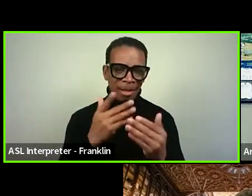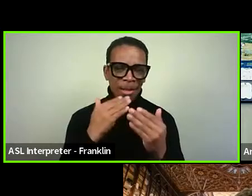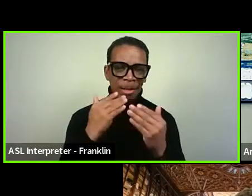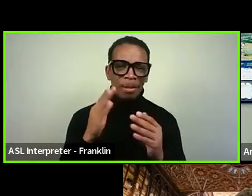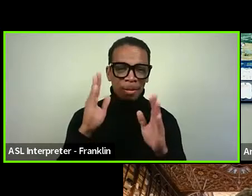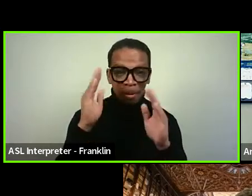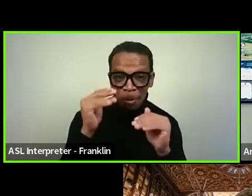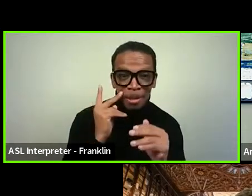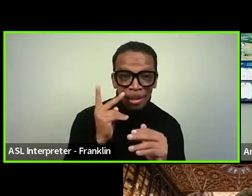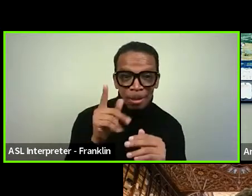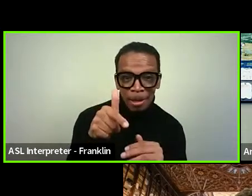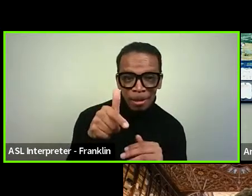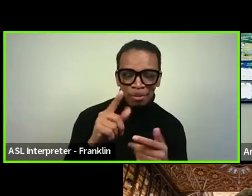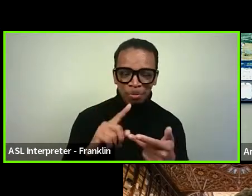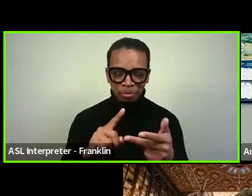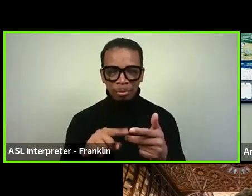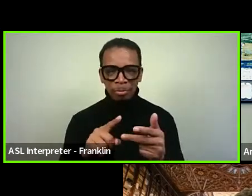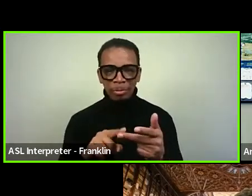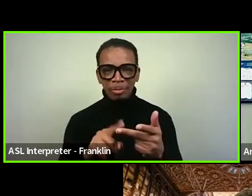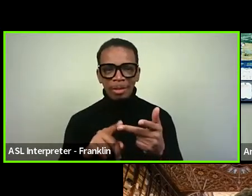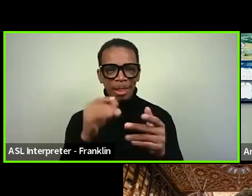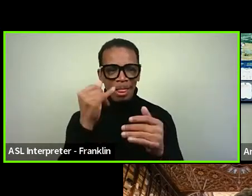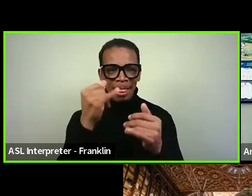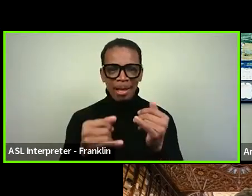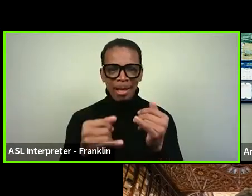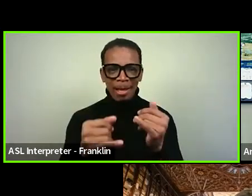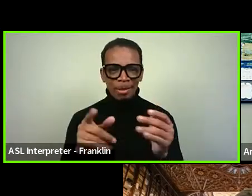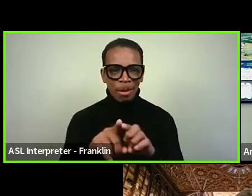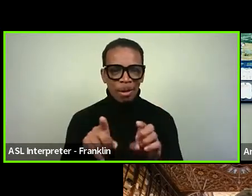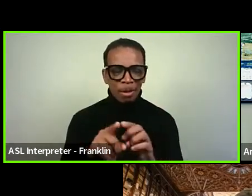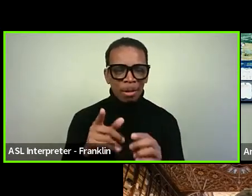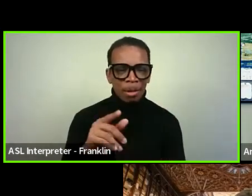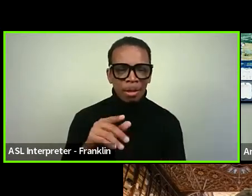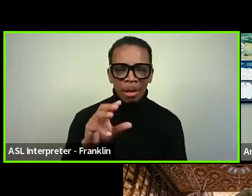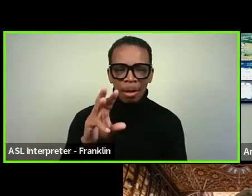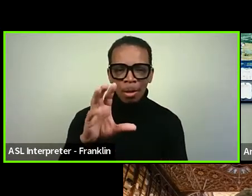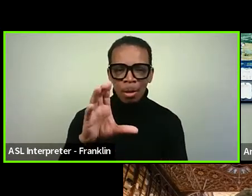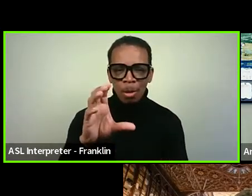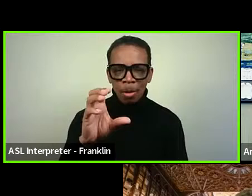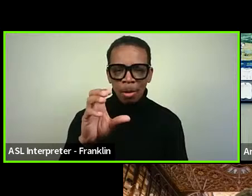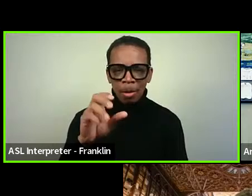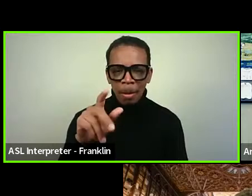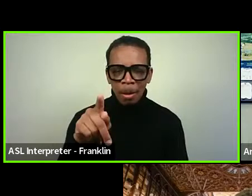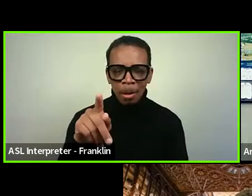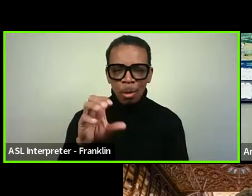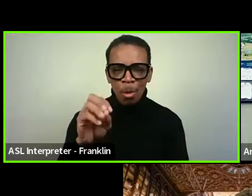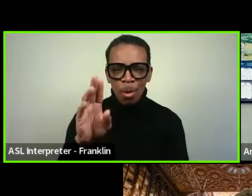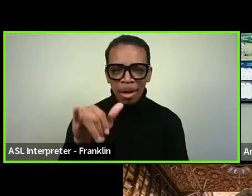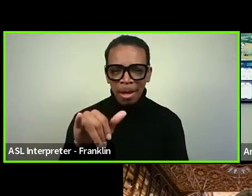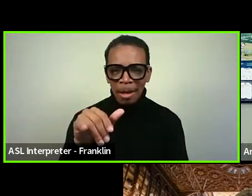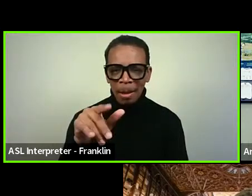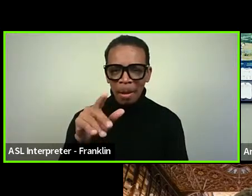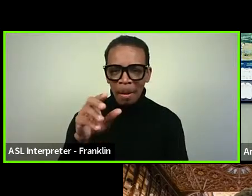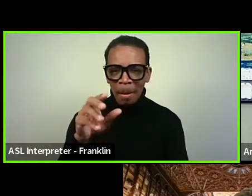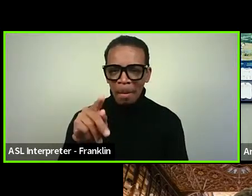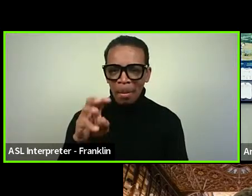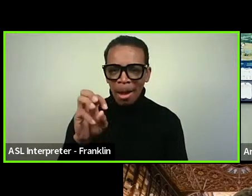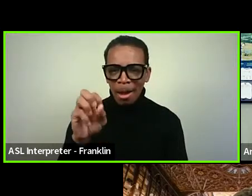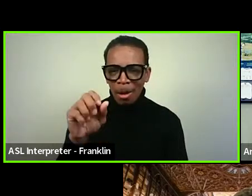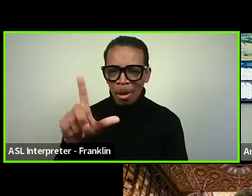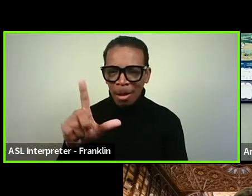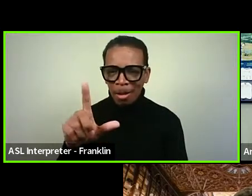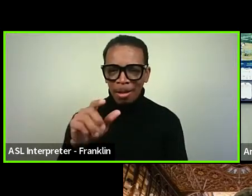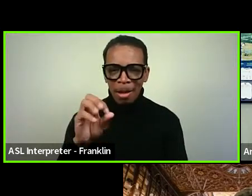as well. And last but definitely not least, we have Corey Powell Oliver. And Corey is a